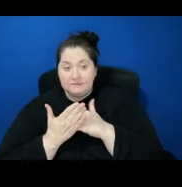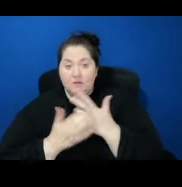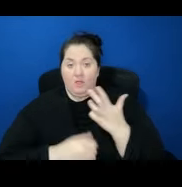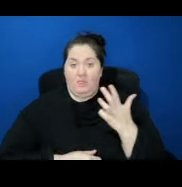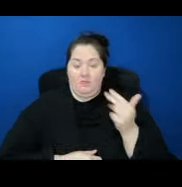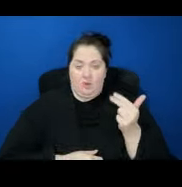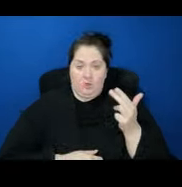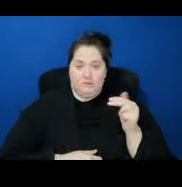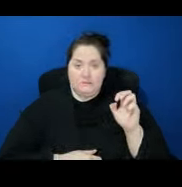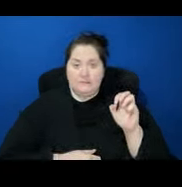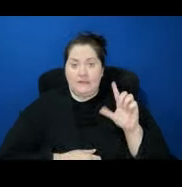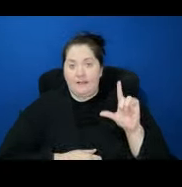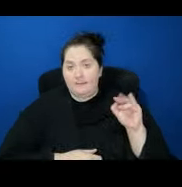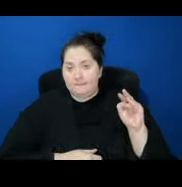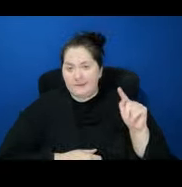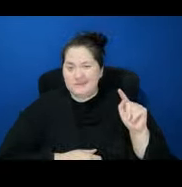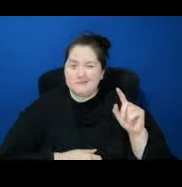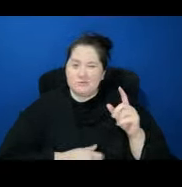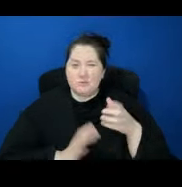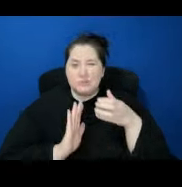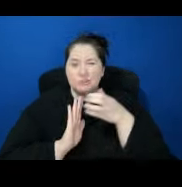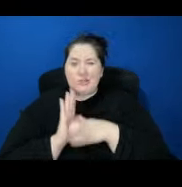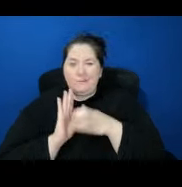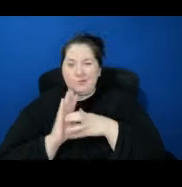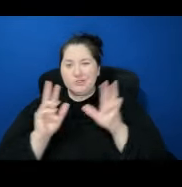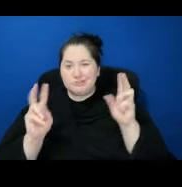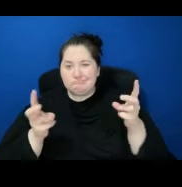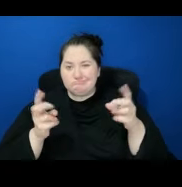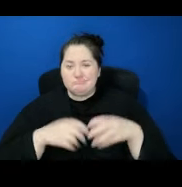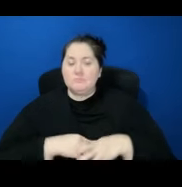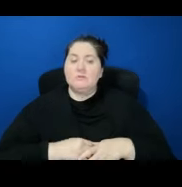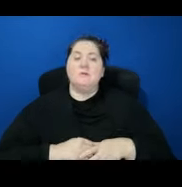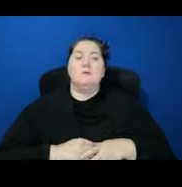13 elements, or think of those as chapters of the plan.